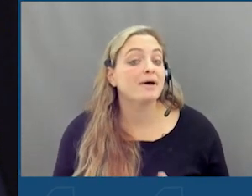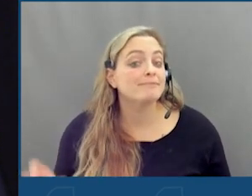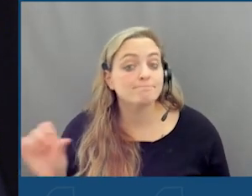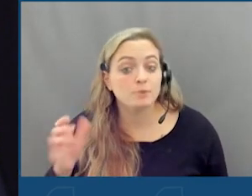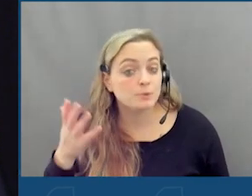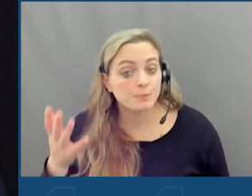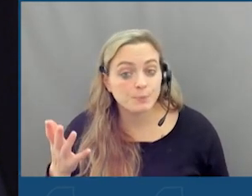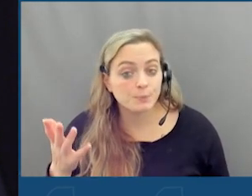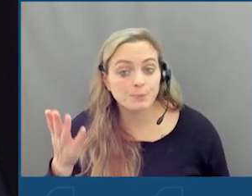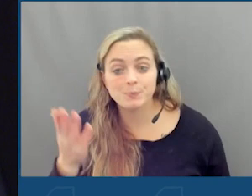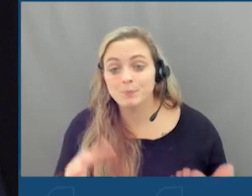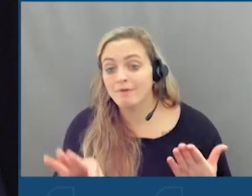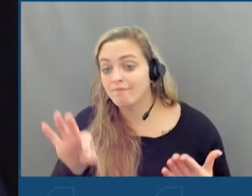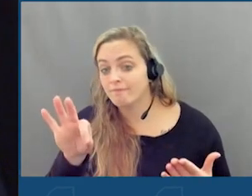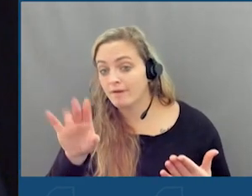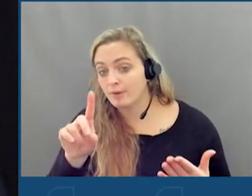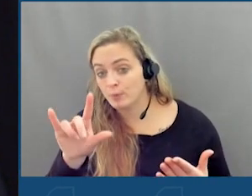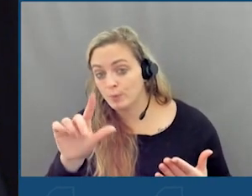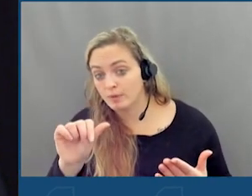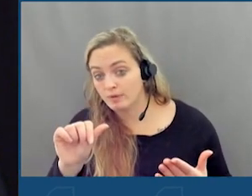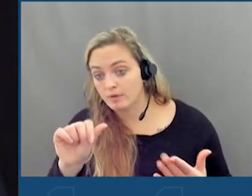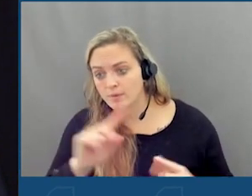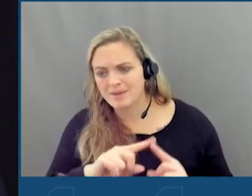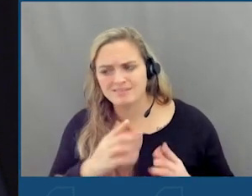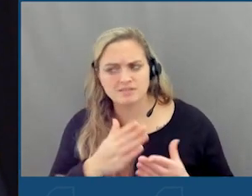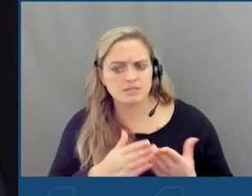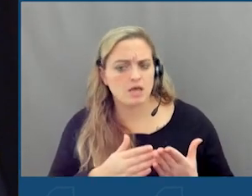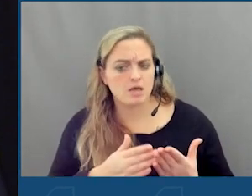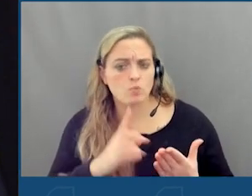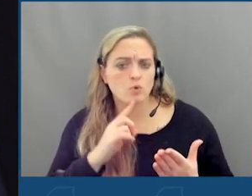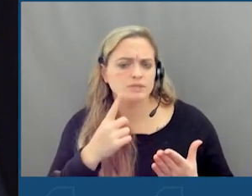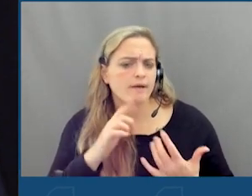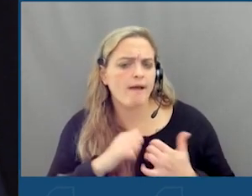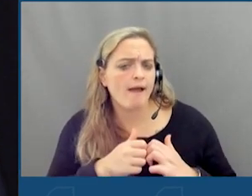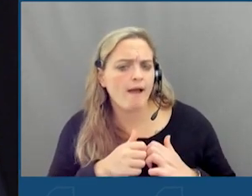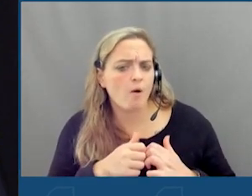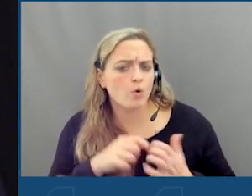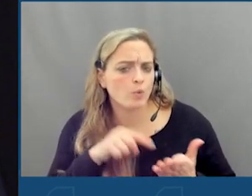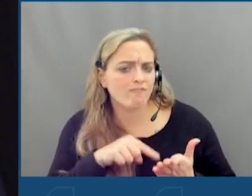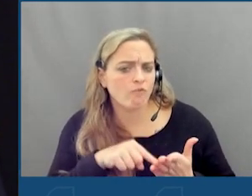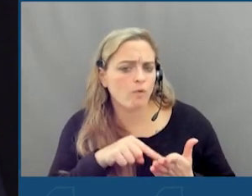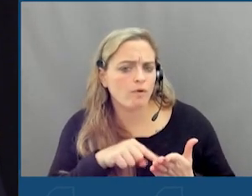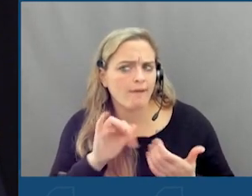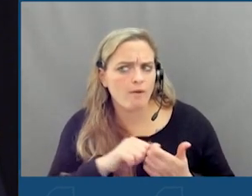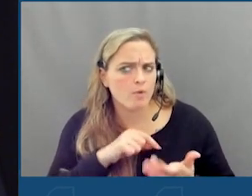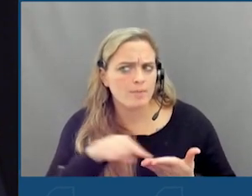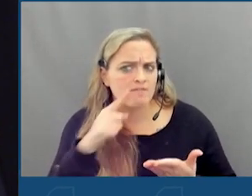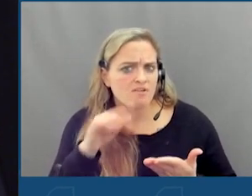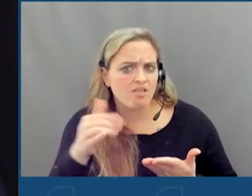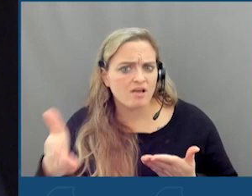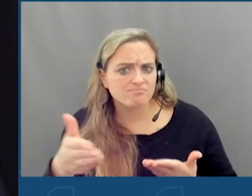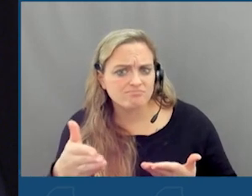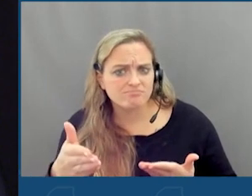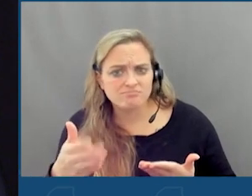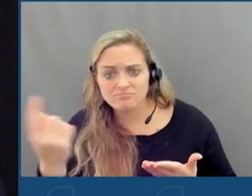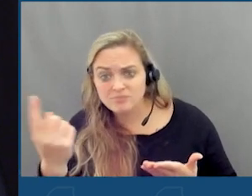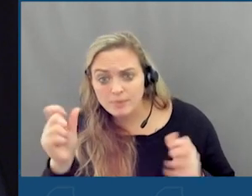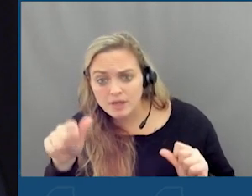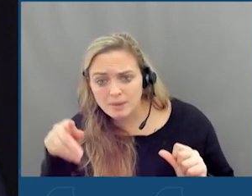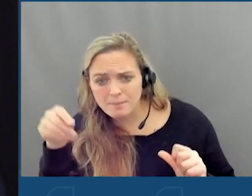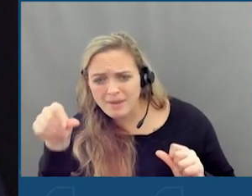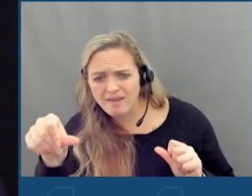you may find a doula, but some are going to say, well, how do I afford this extra coverage? How do I afford this? Is this something I can pay